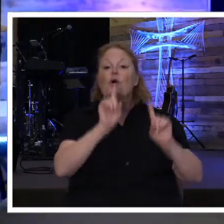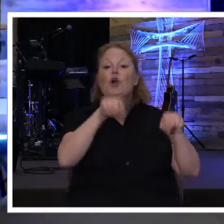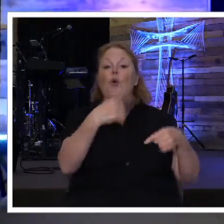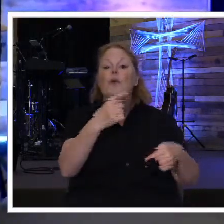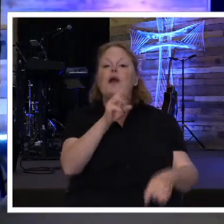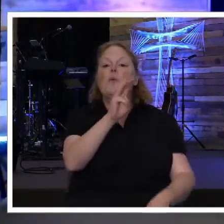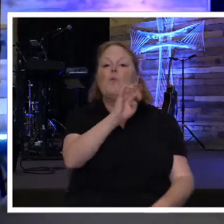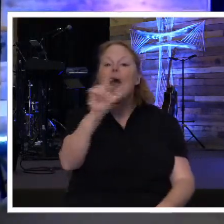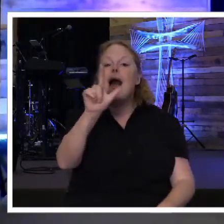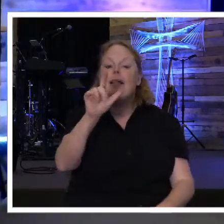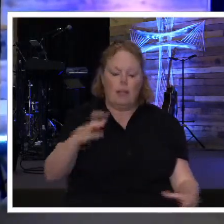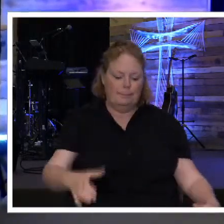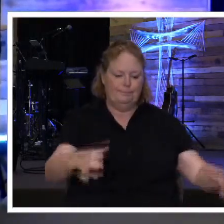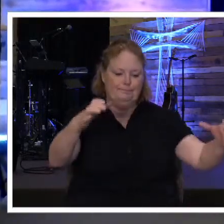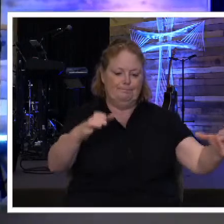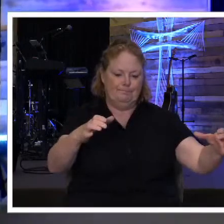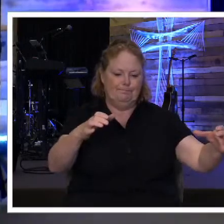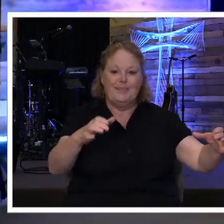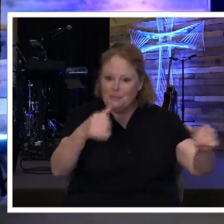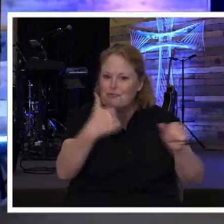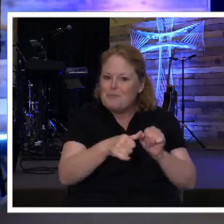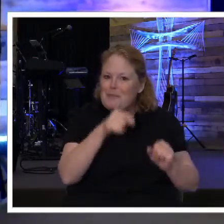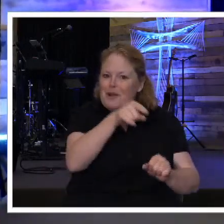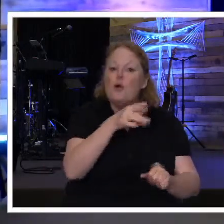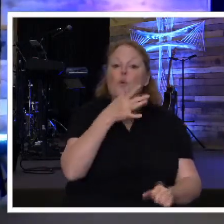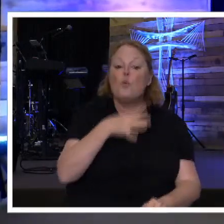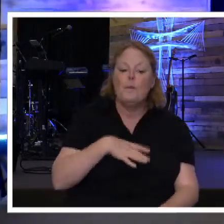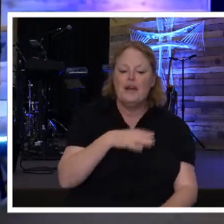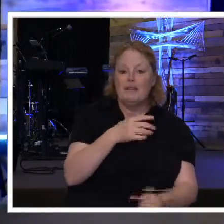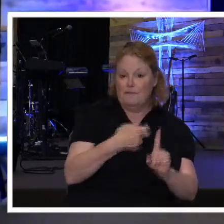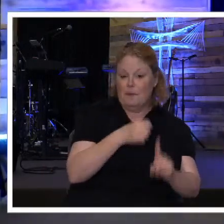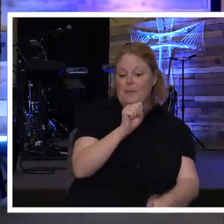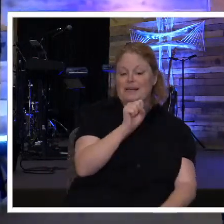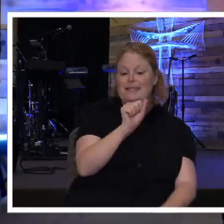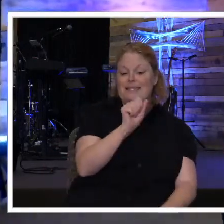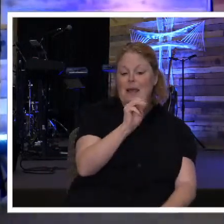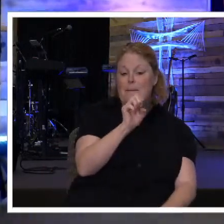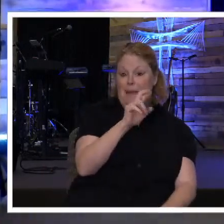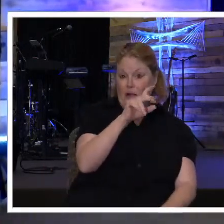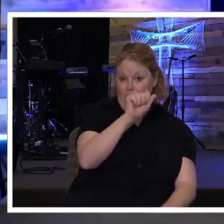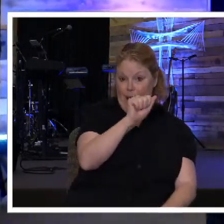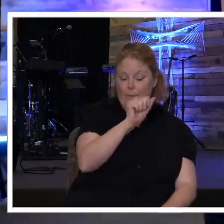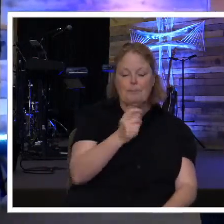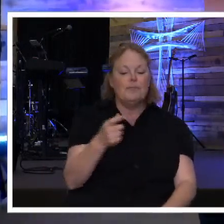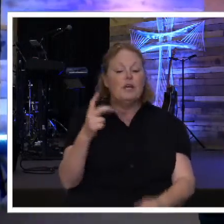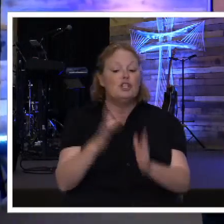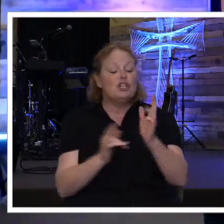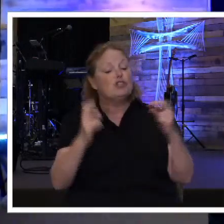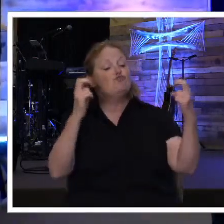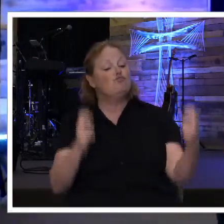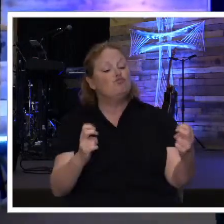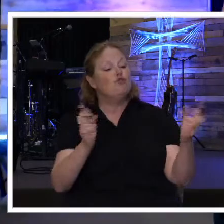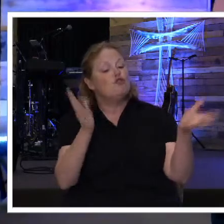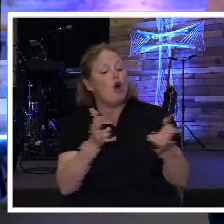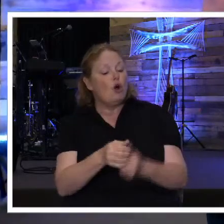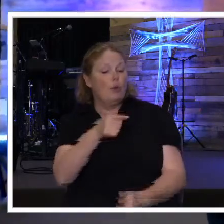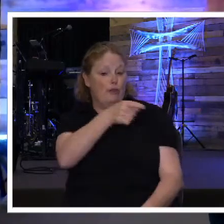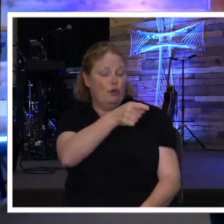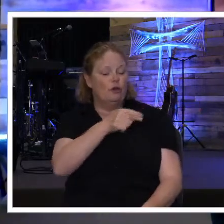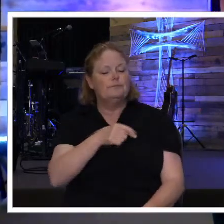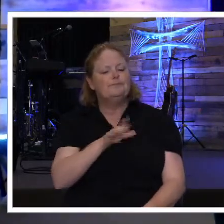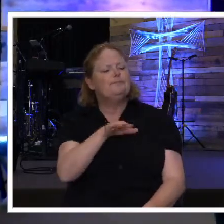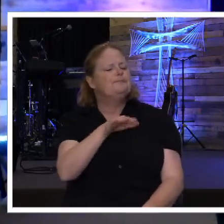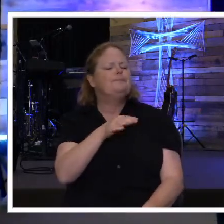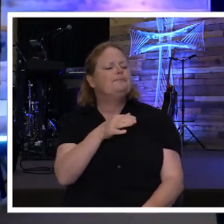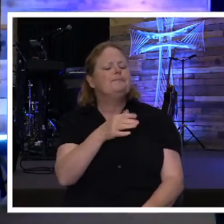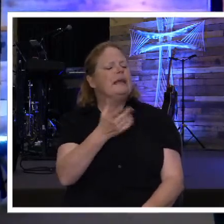meets a Samaritan woman. Many of you remember that. And he sits down with her and he begins to have a conversation with her. And he begins to talk to her and he said, "Would you